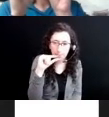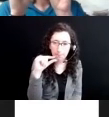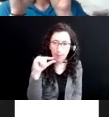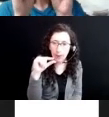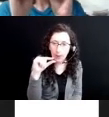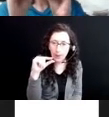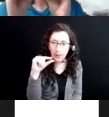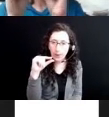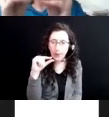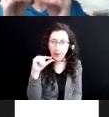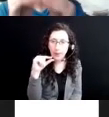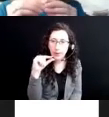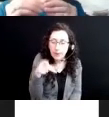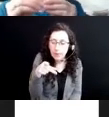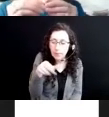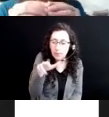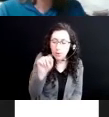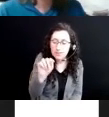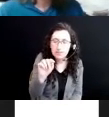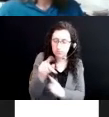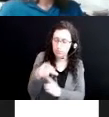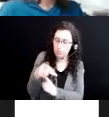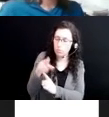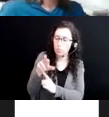of protein in the form of insects.